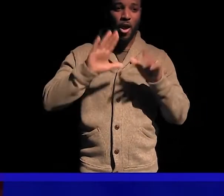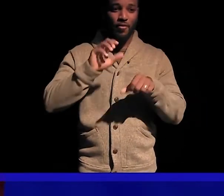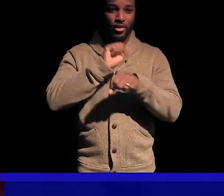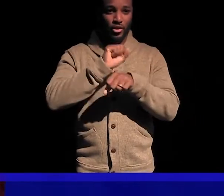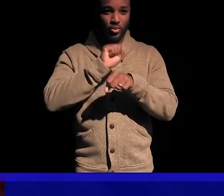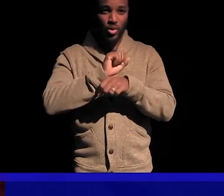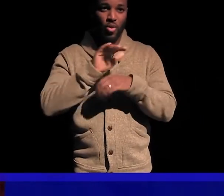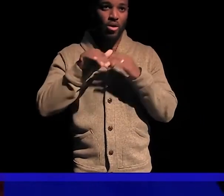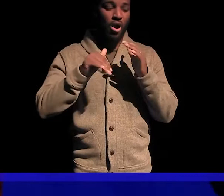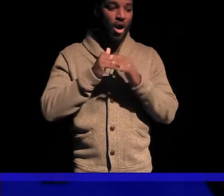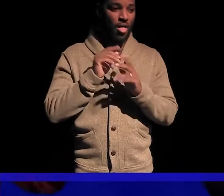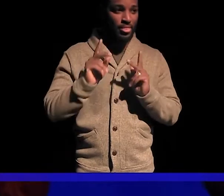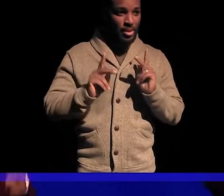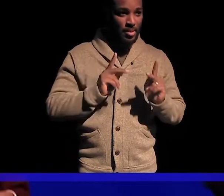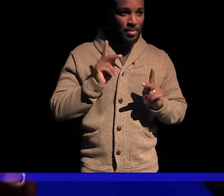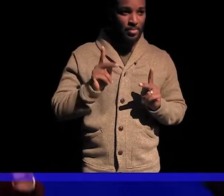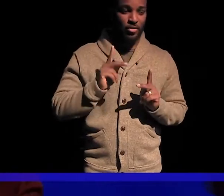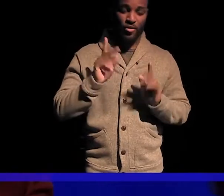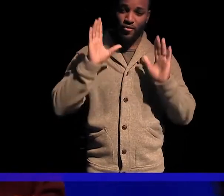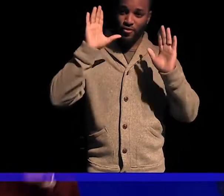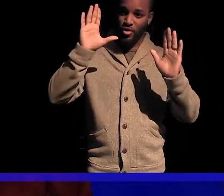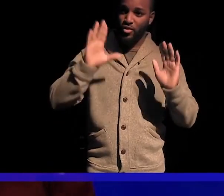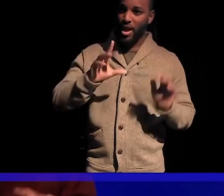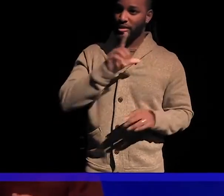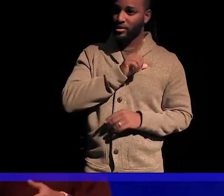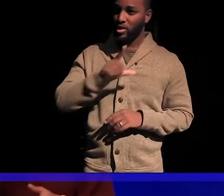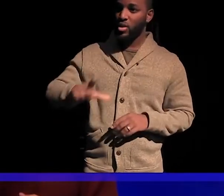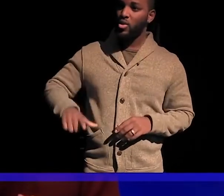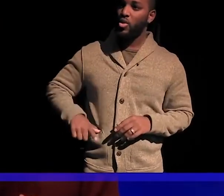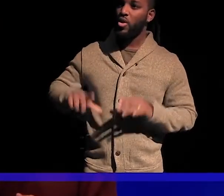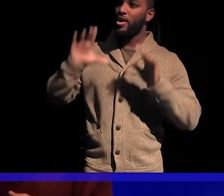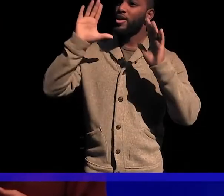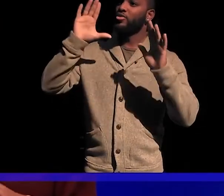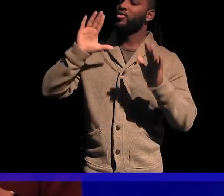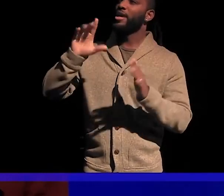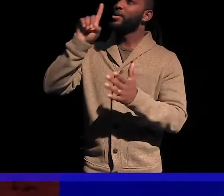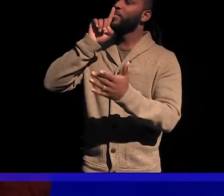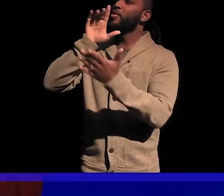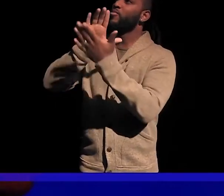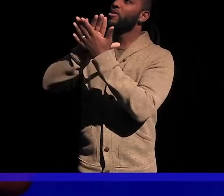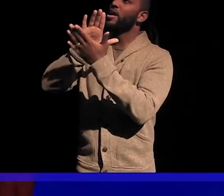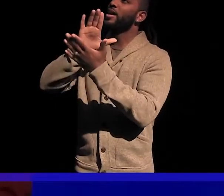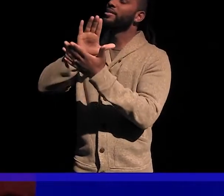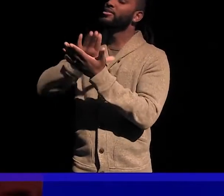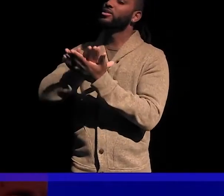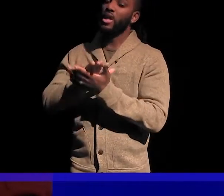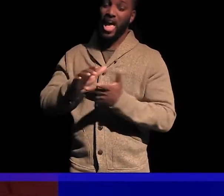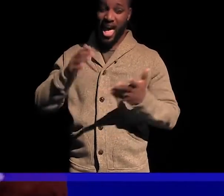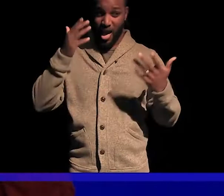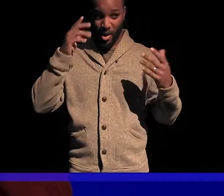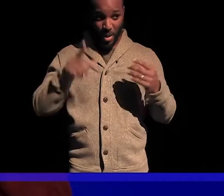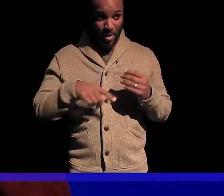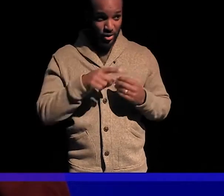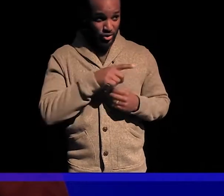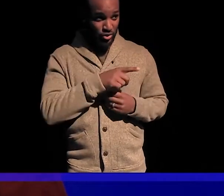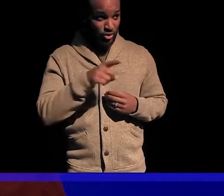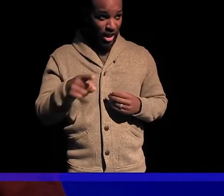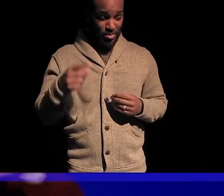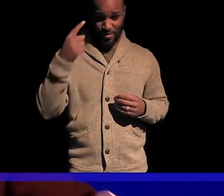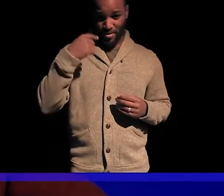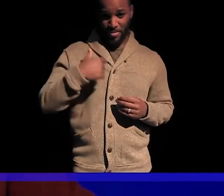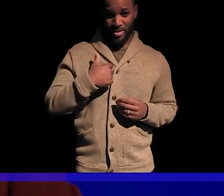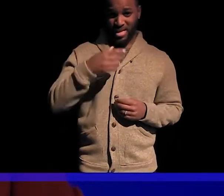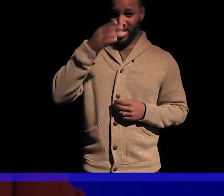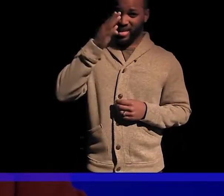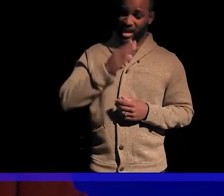among all the peoples, for great is the Lord and great to be praised. So I don't know about you guys, but for me, God brought